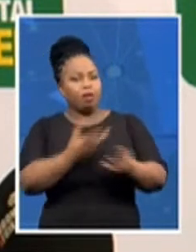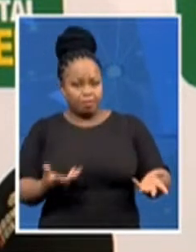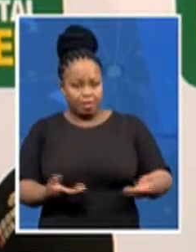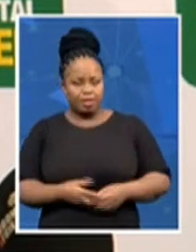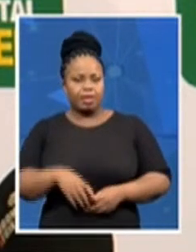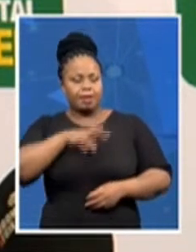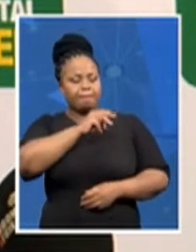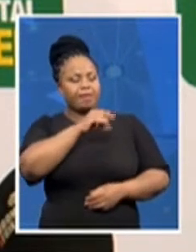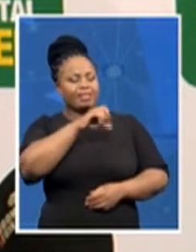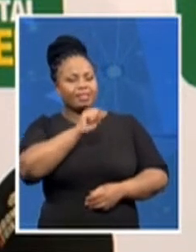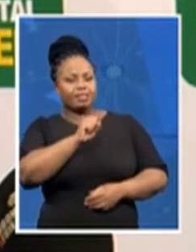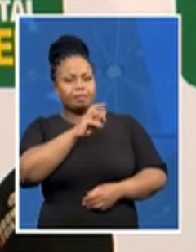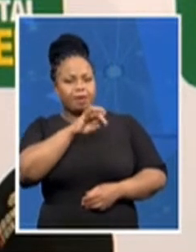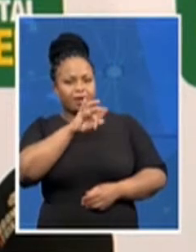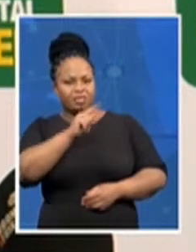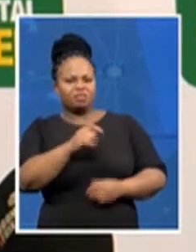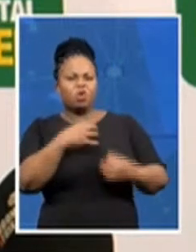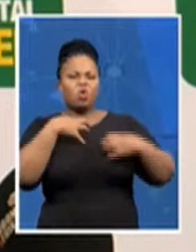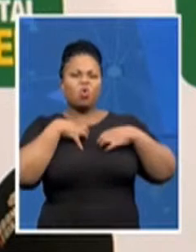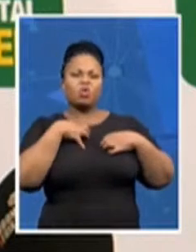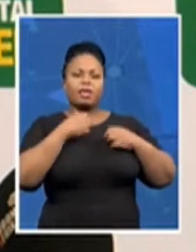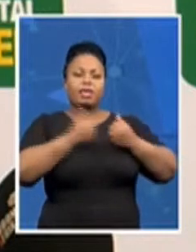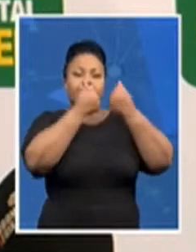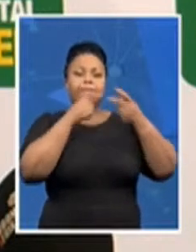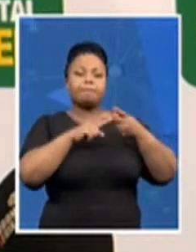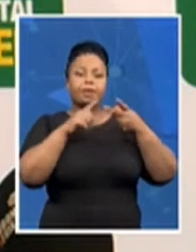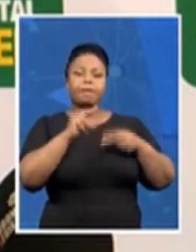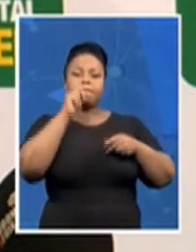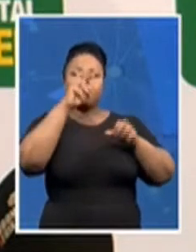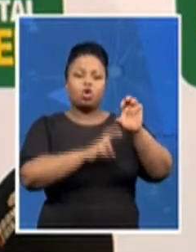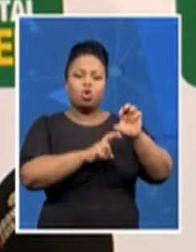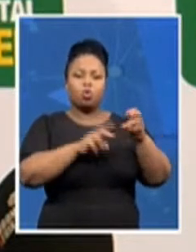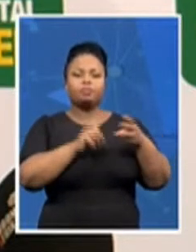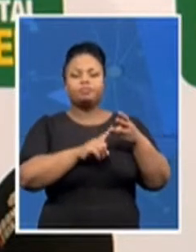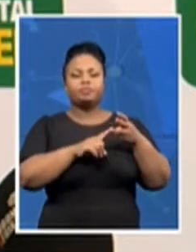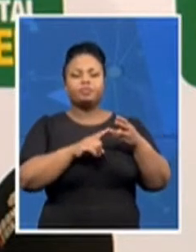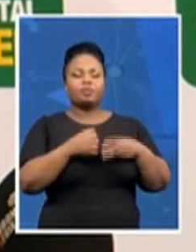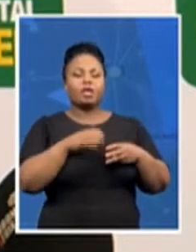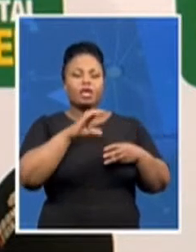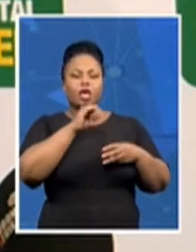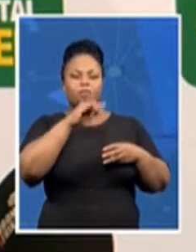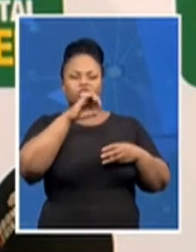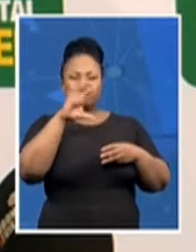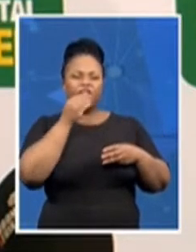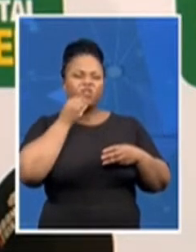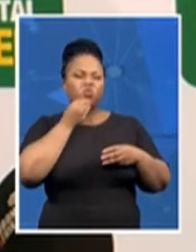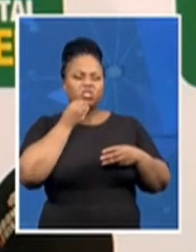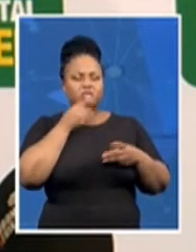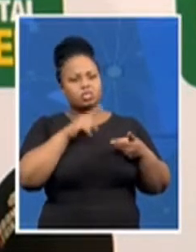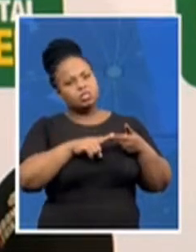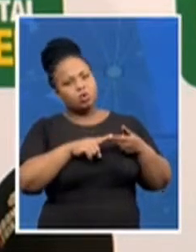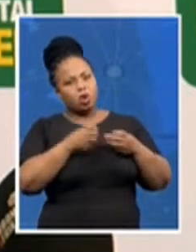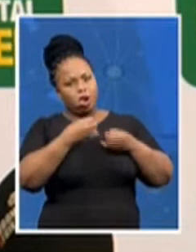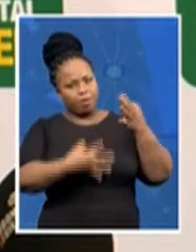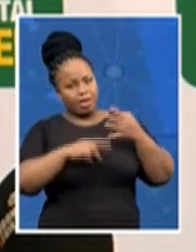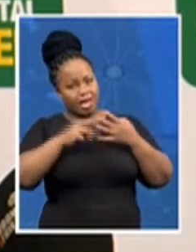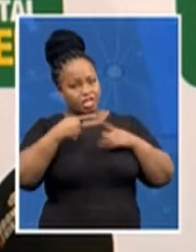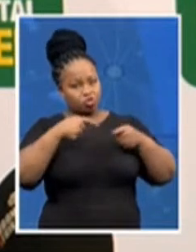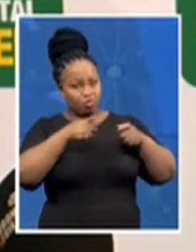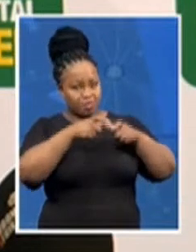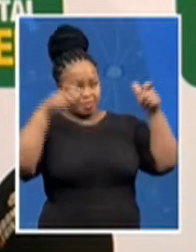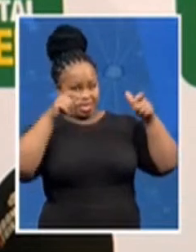Macro, Cambridge Food, and many other retail outlets, was one of the hardest